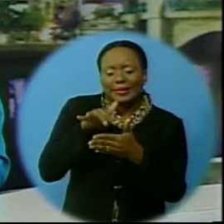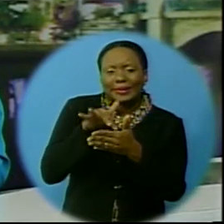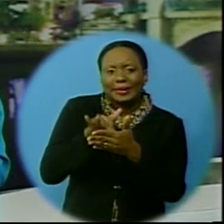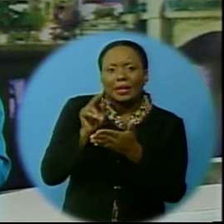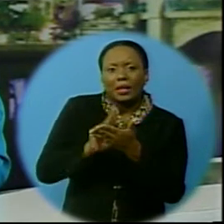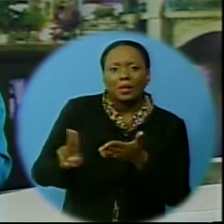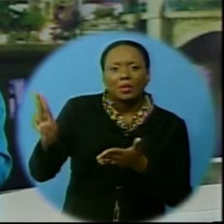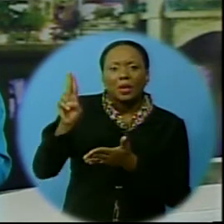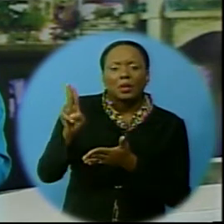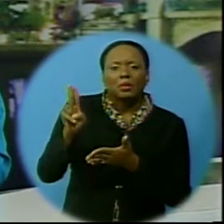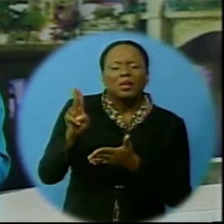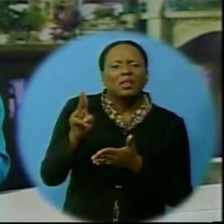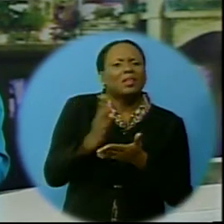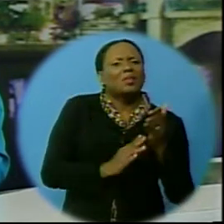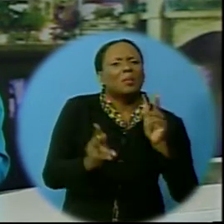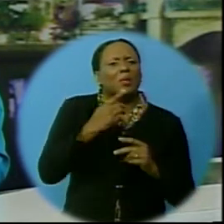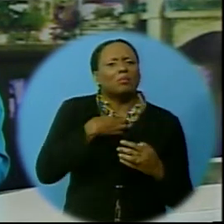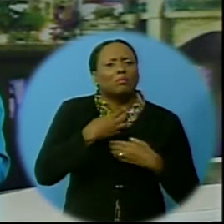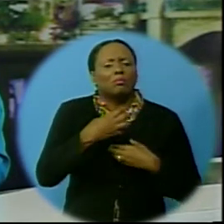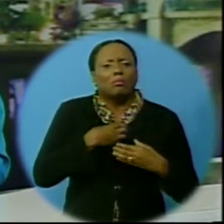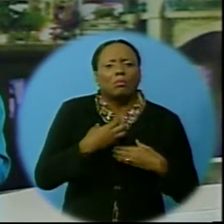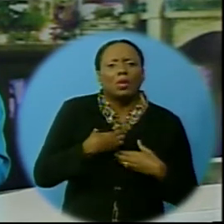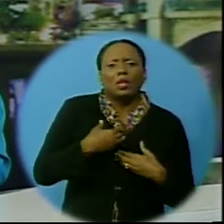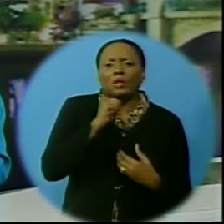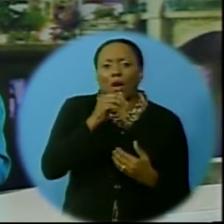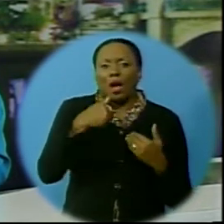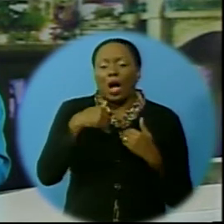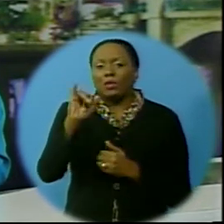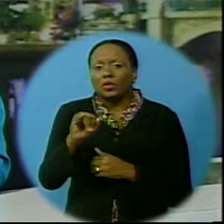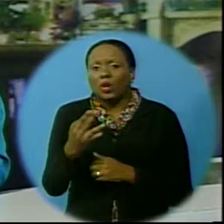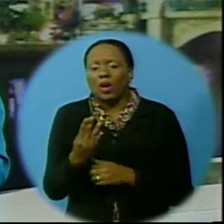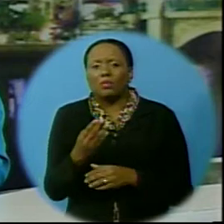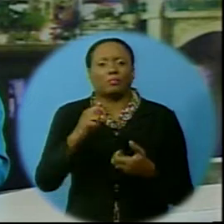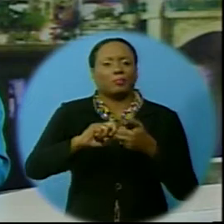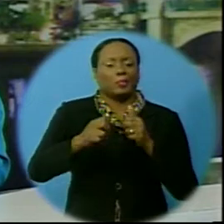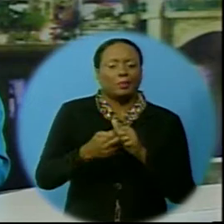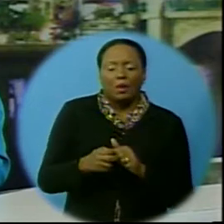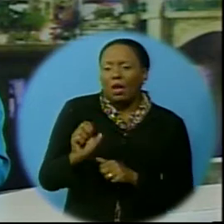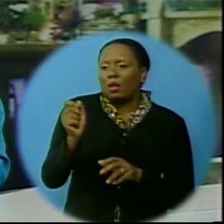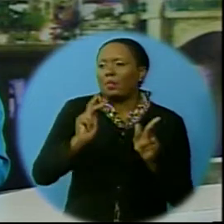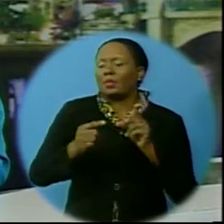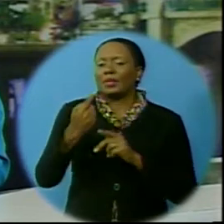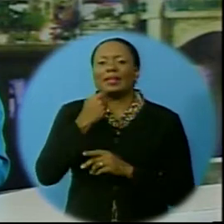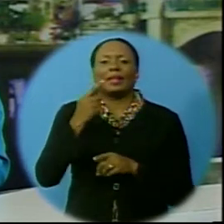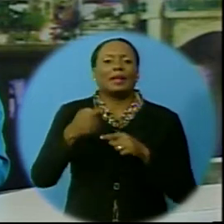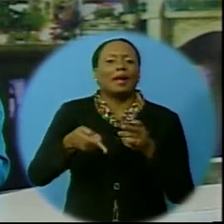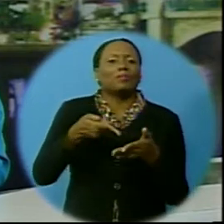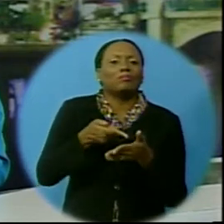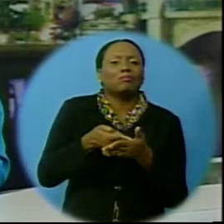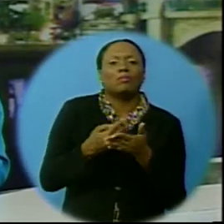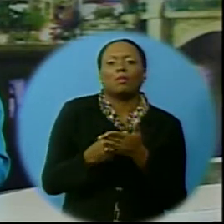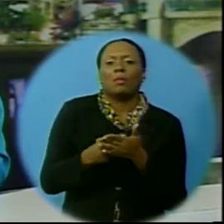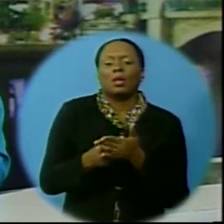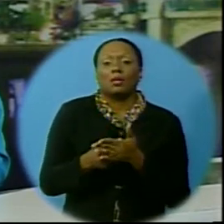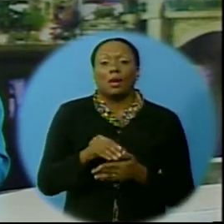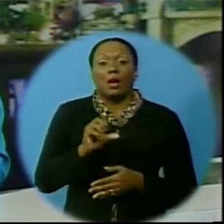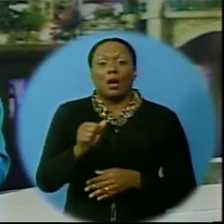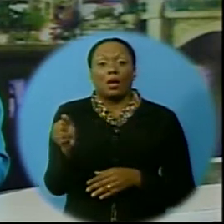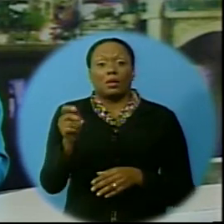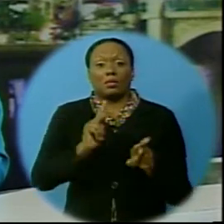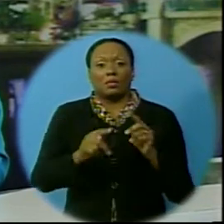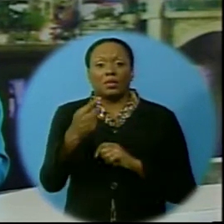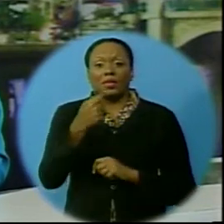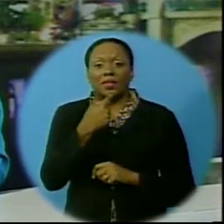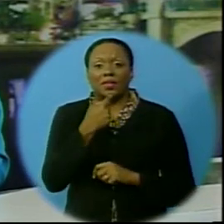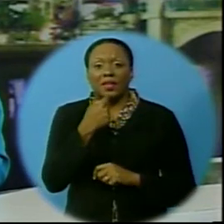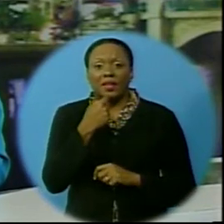at UE. Some people complained that unemployment was a factor, while others simply could not afford the fees. Others